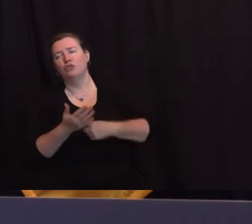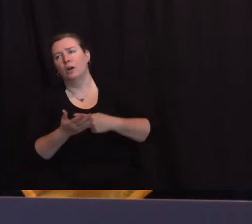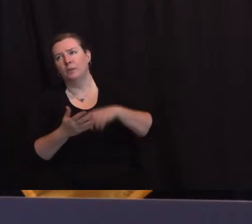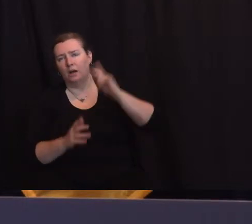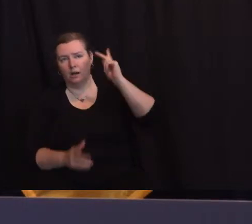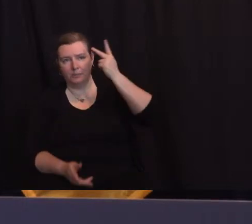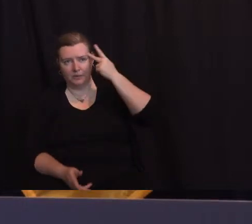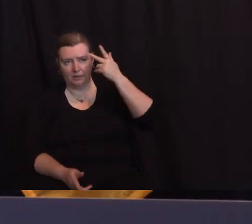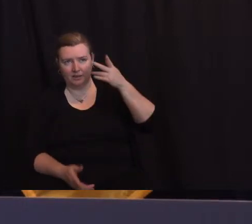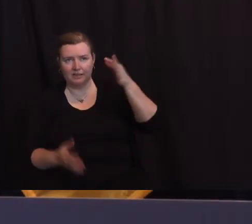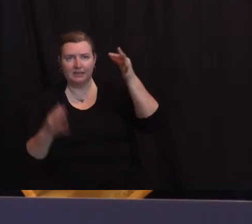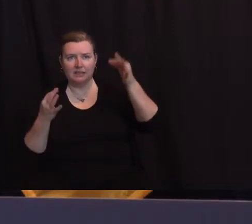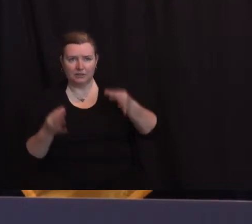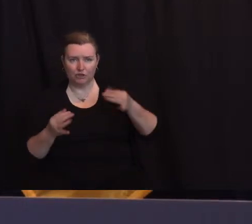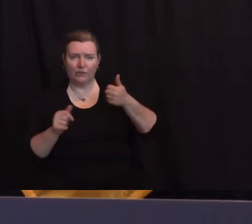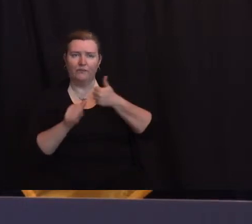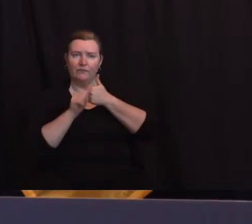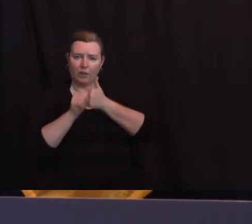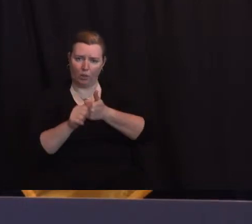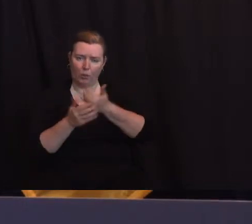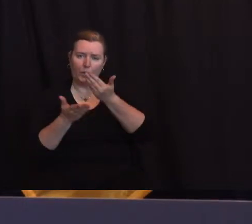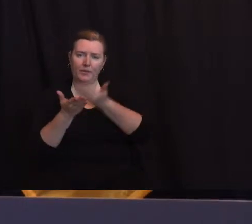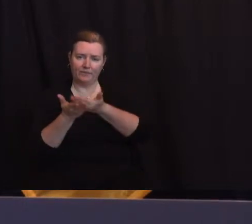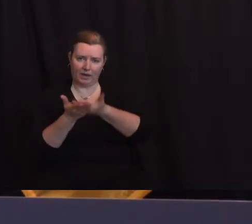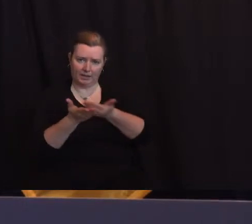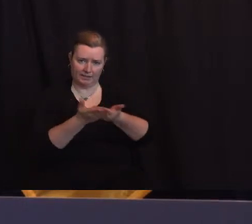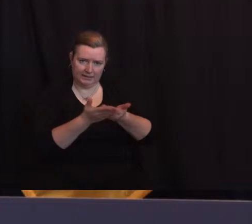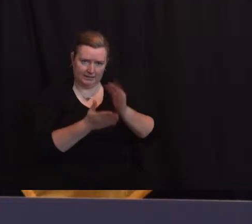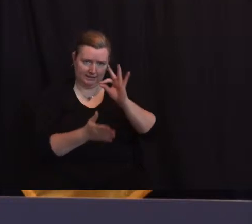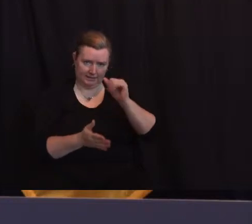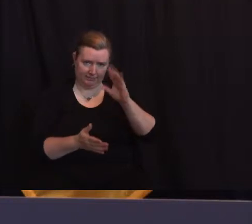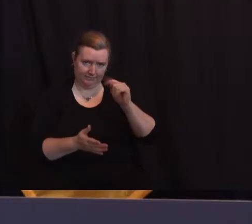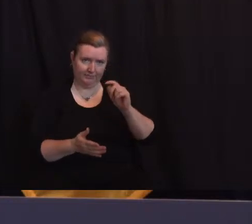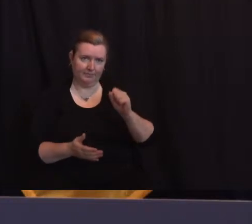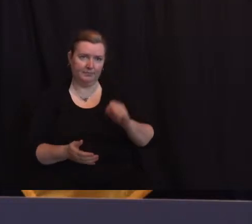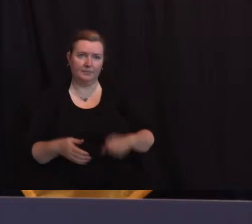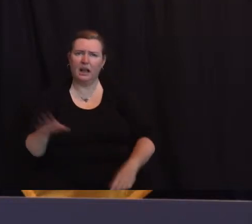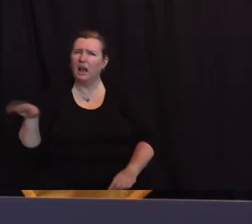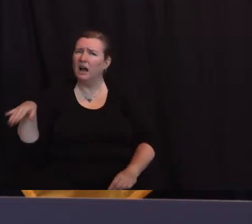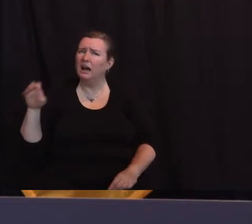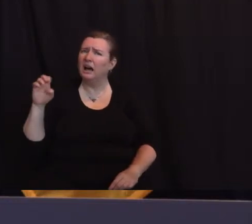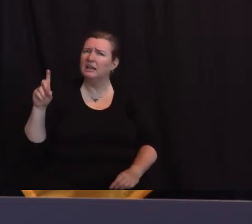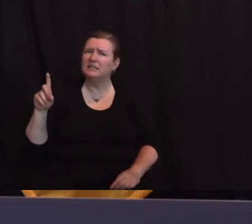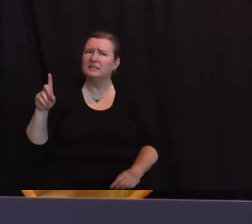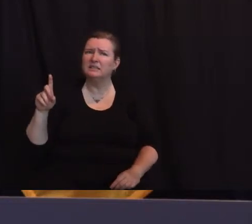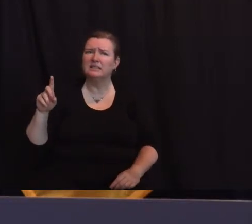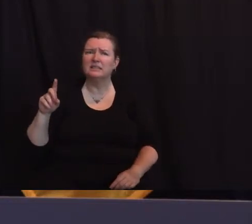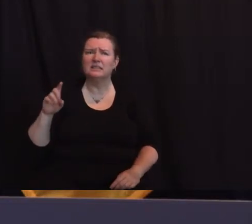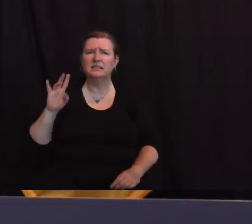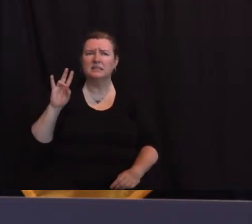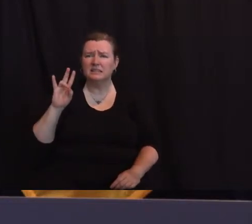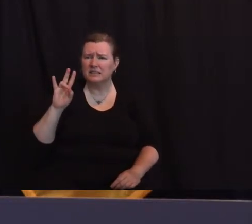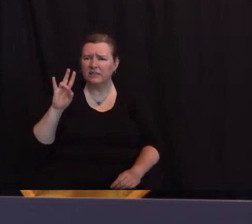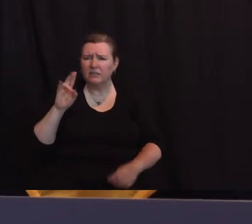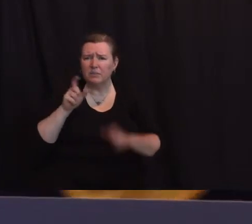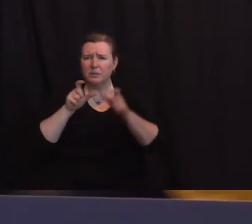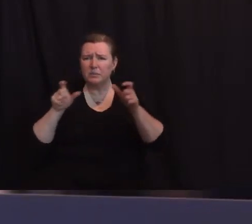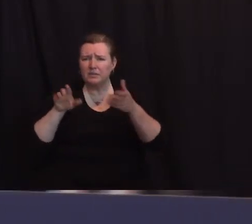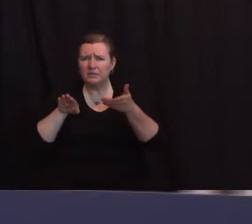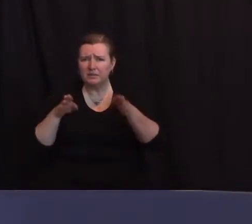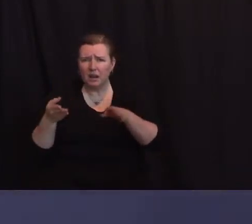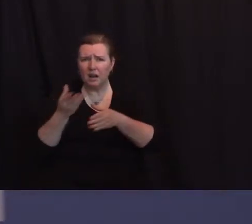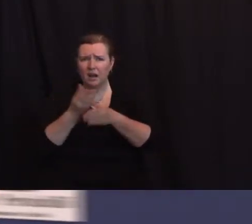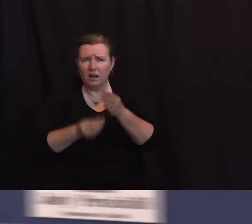on the facts. Any idea which vaccination, Ed, that those 7 deaths had, and any observation on the Delta variant, Judy or Ed?